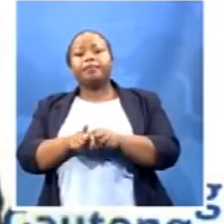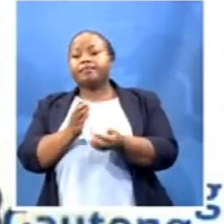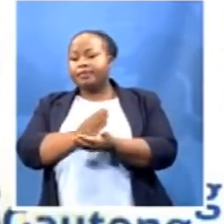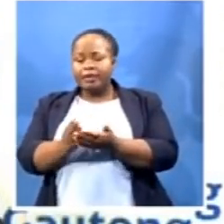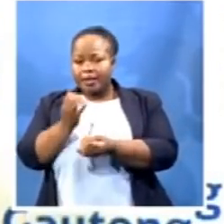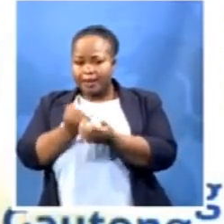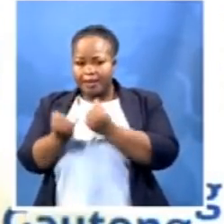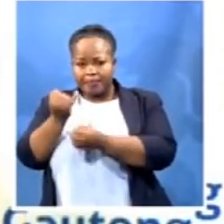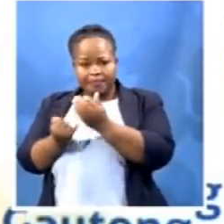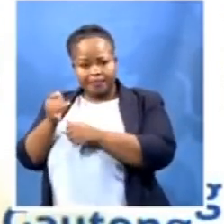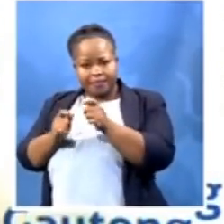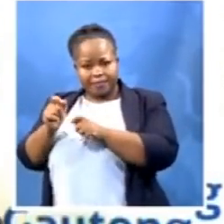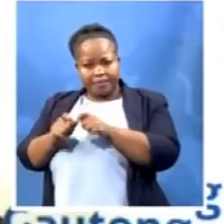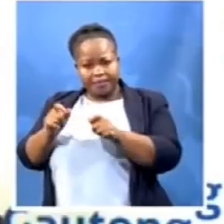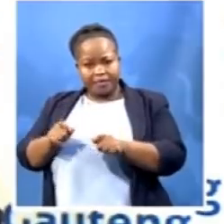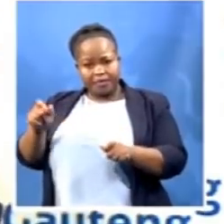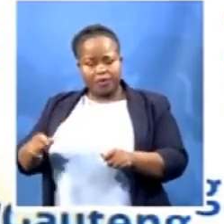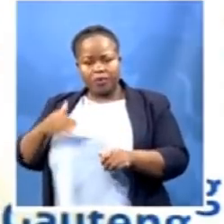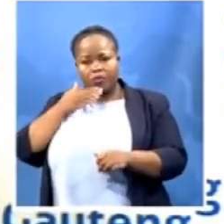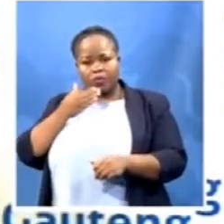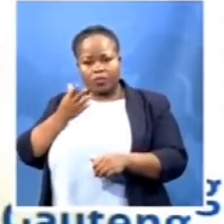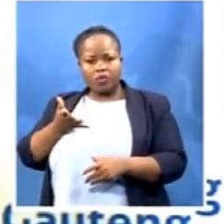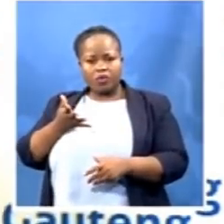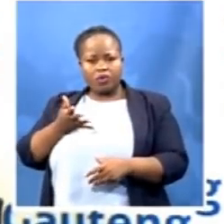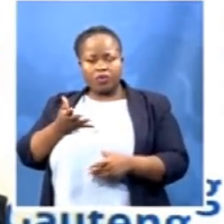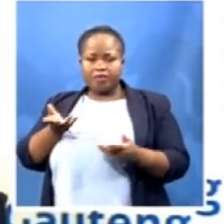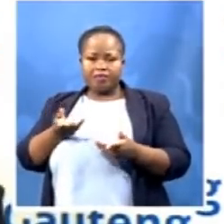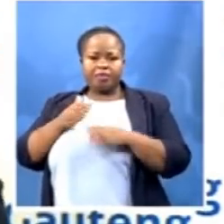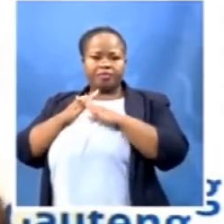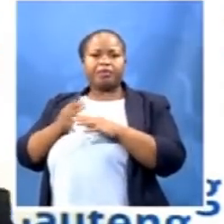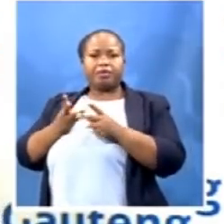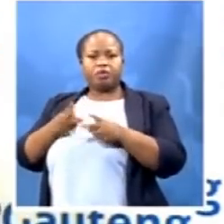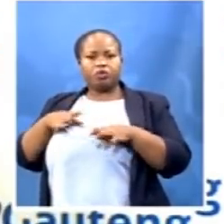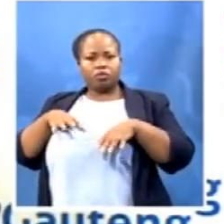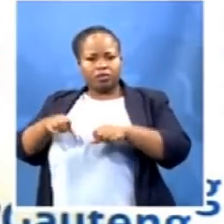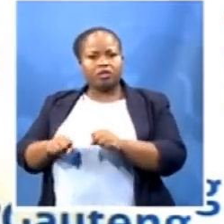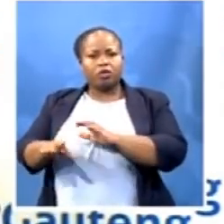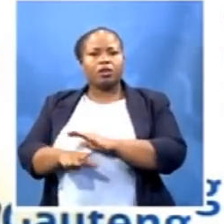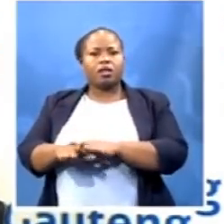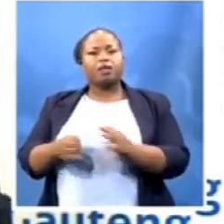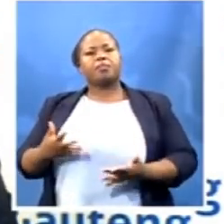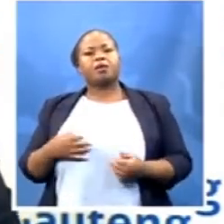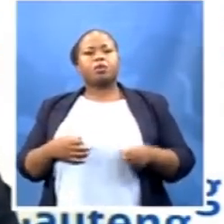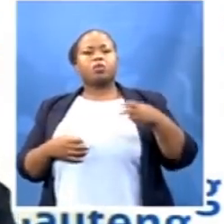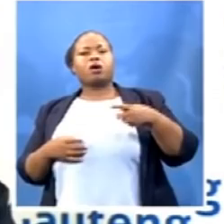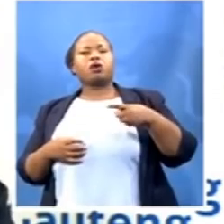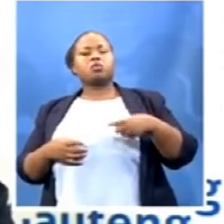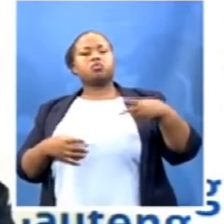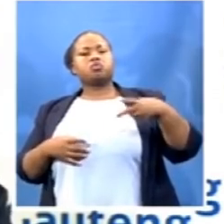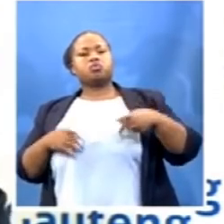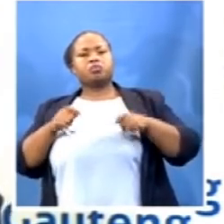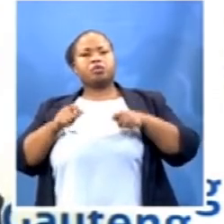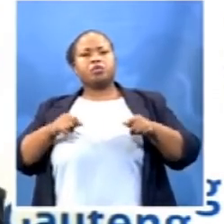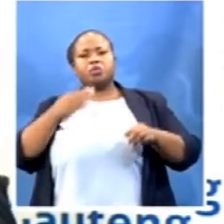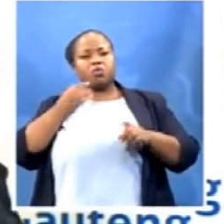prevention of land invasion, there might be 1 or 2 mischievous individuals. We are not going to protect those